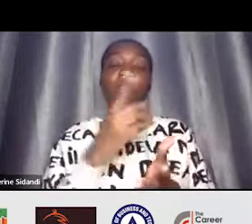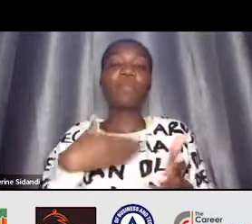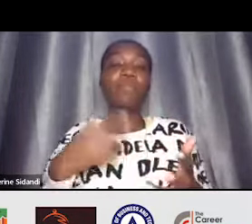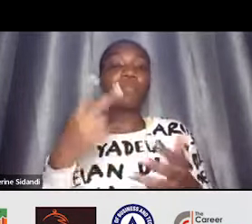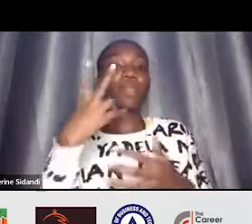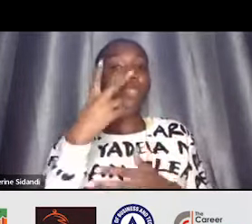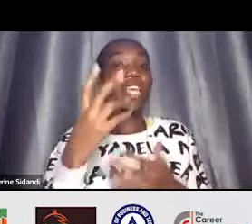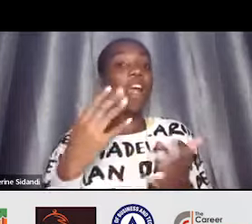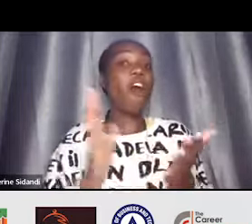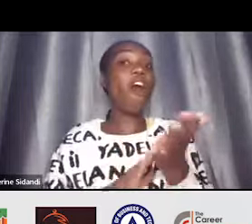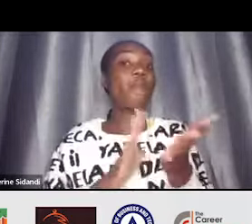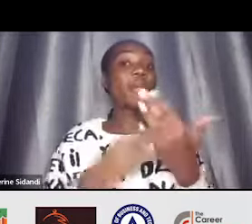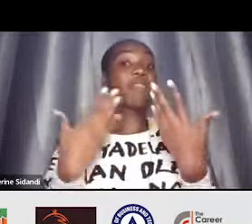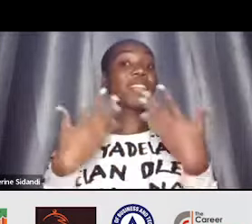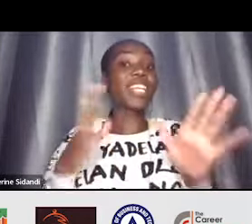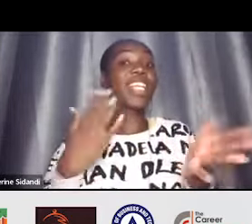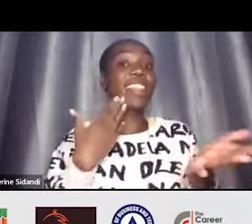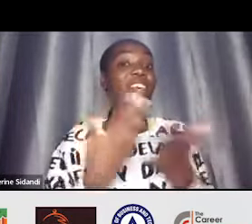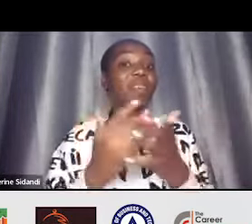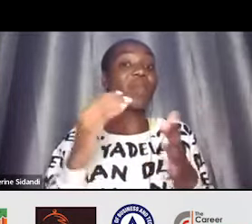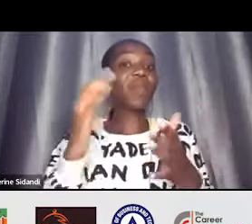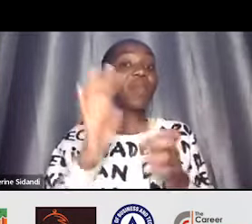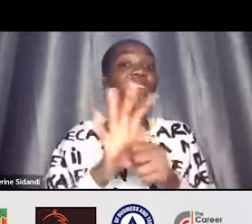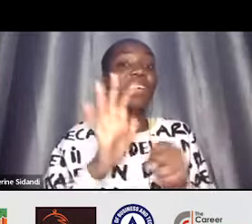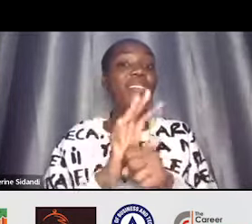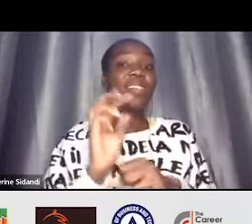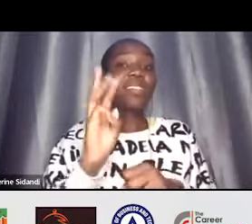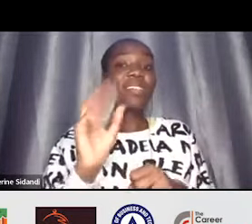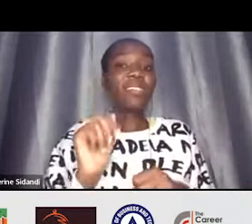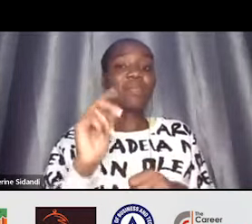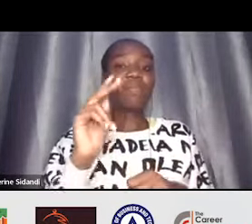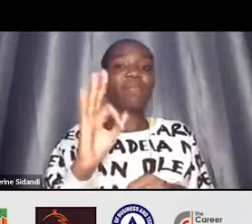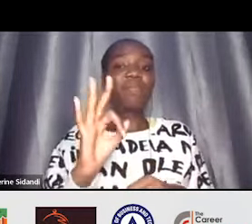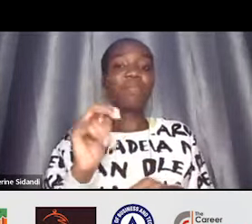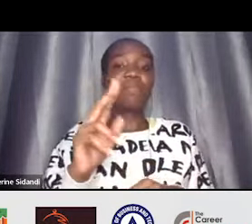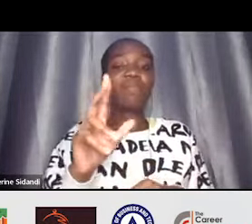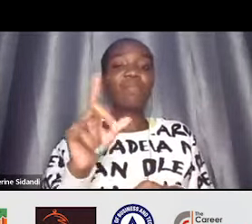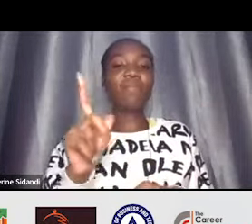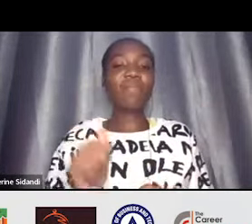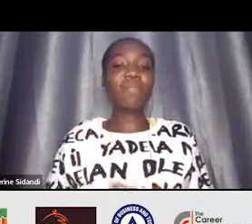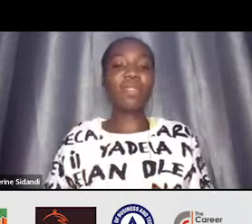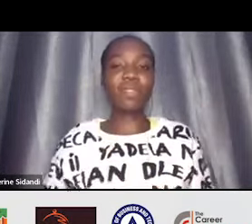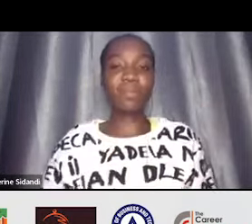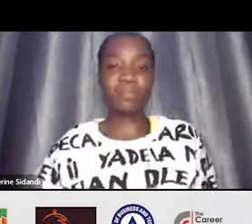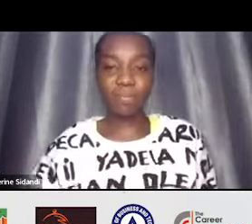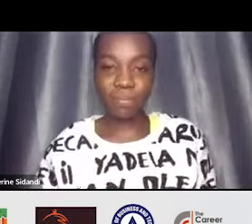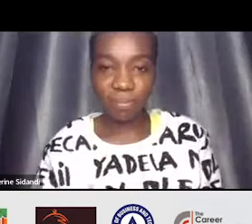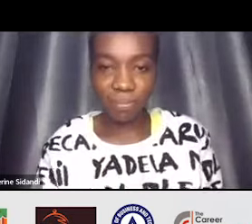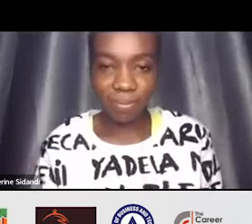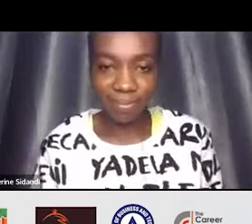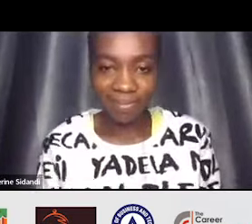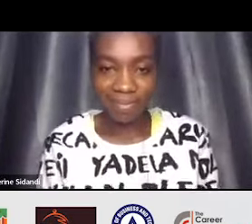Thank you very much, Wafula. Wafula, why are you sending me an email? What do you guys want with emails?